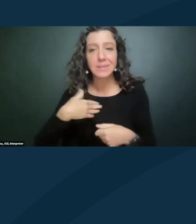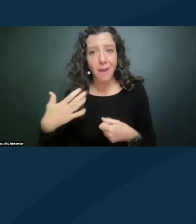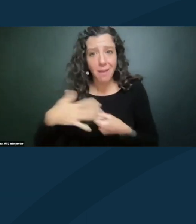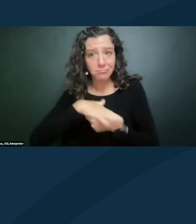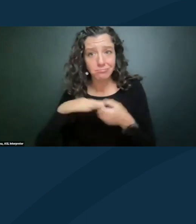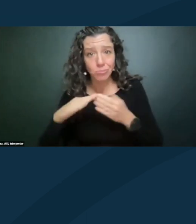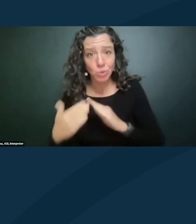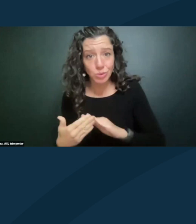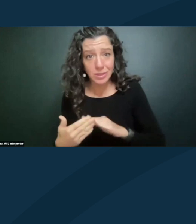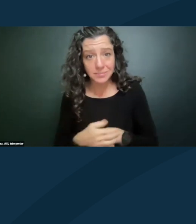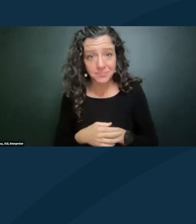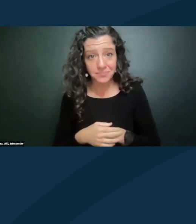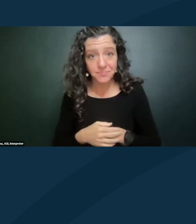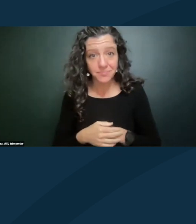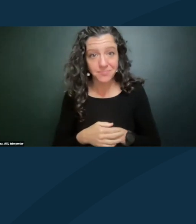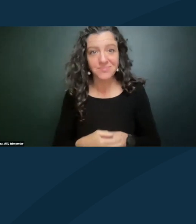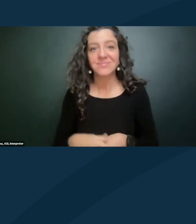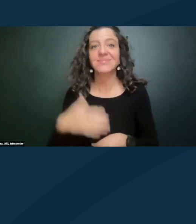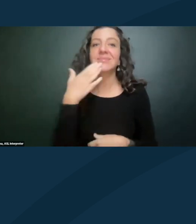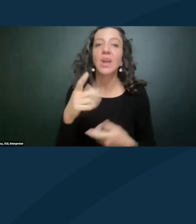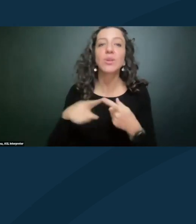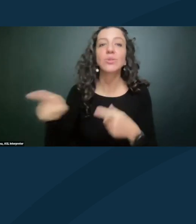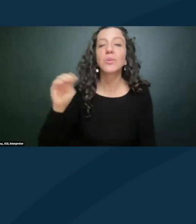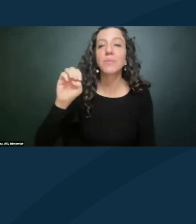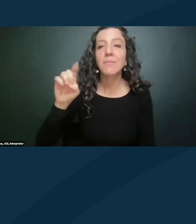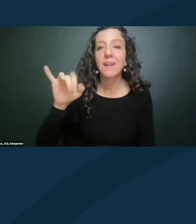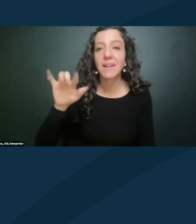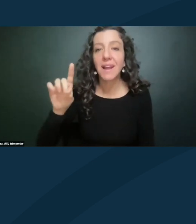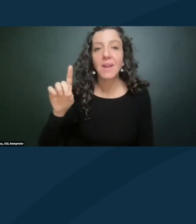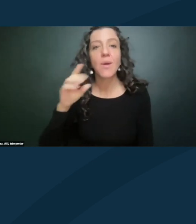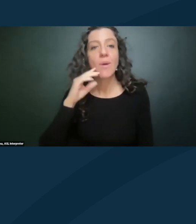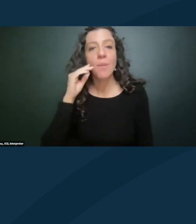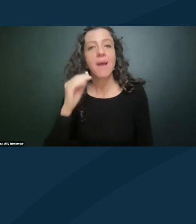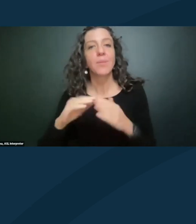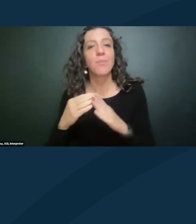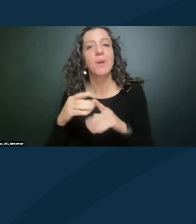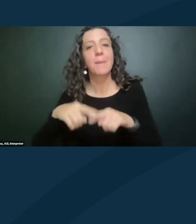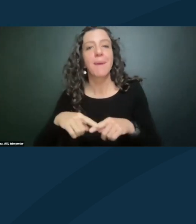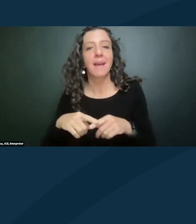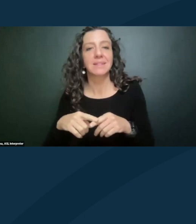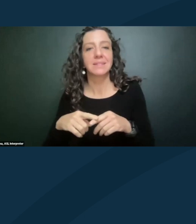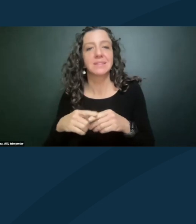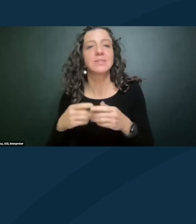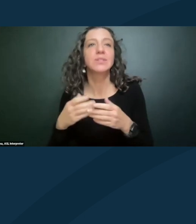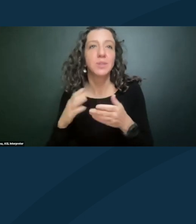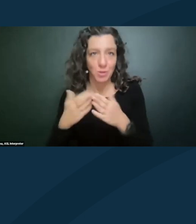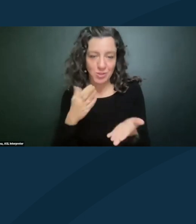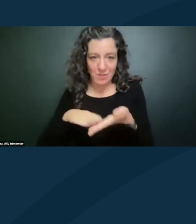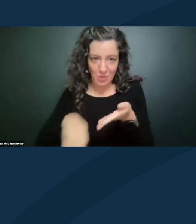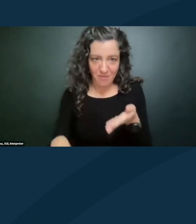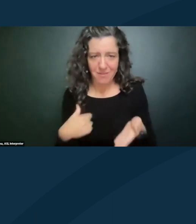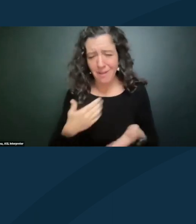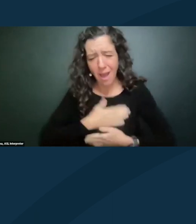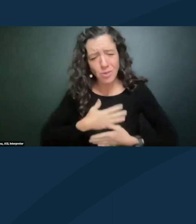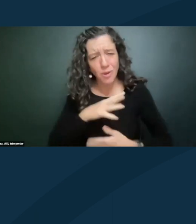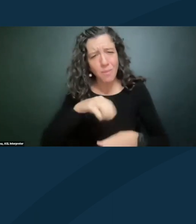my local community, thanks to my Medicaid home and community-based services waiver. I really enjoy